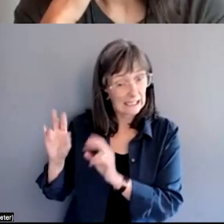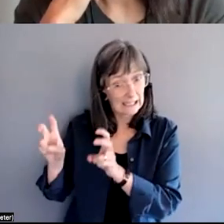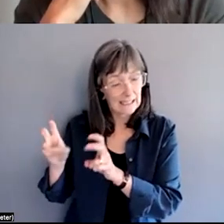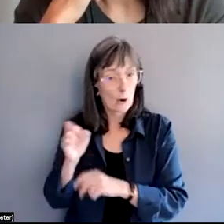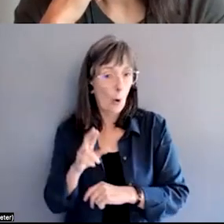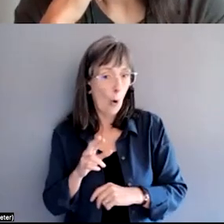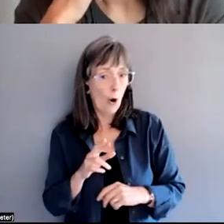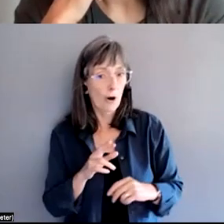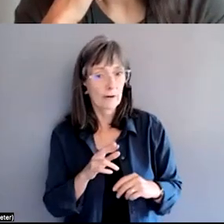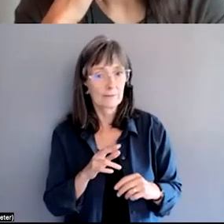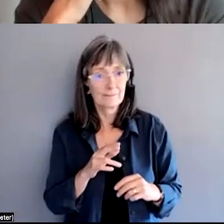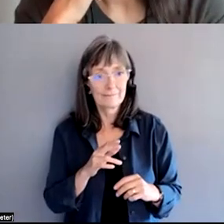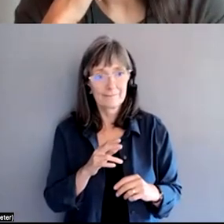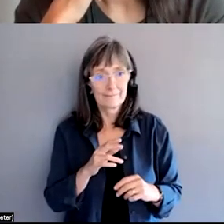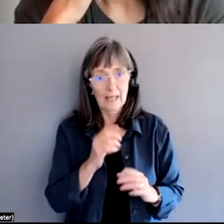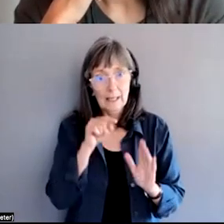mystery or